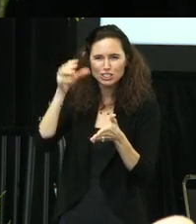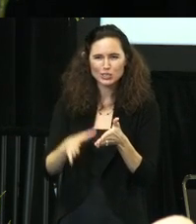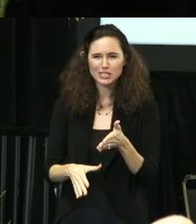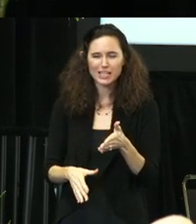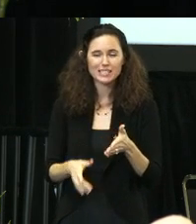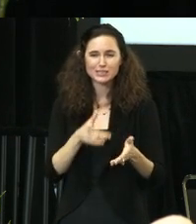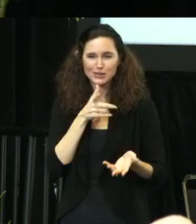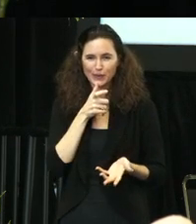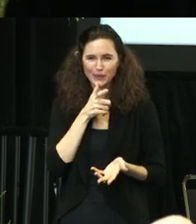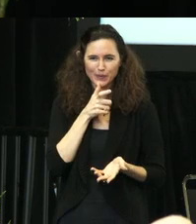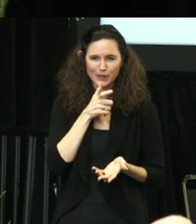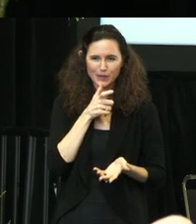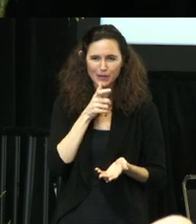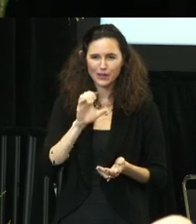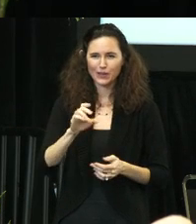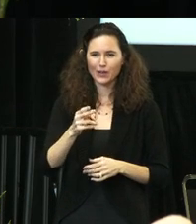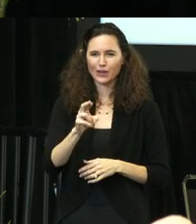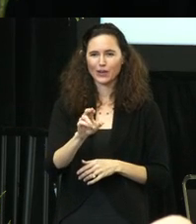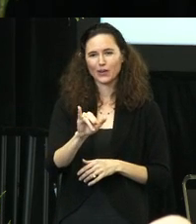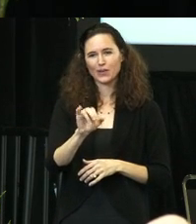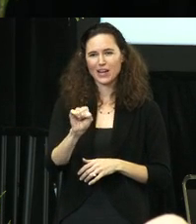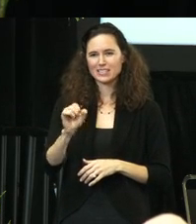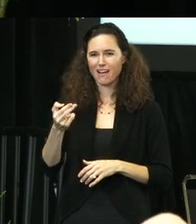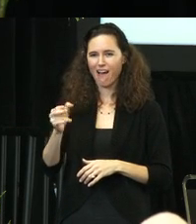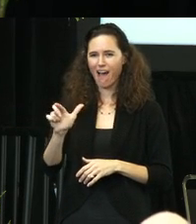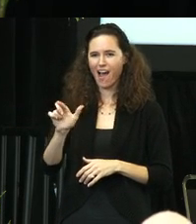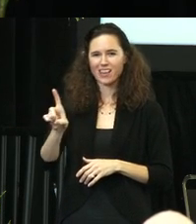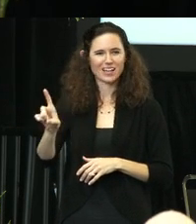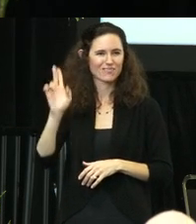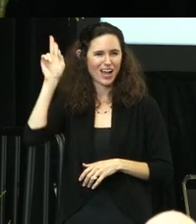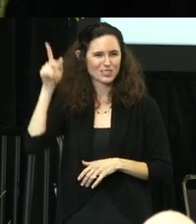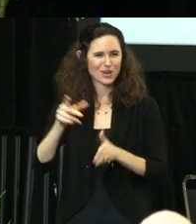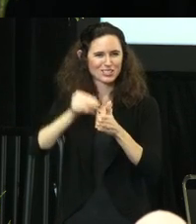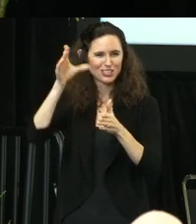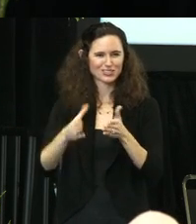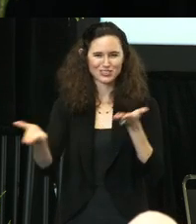is none other than Chris Holland, our Vice President of Student Services. Chris.